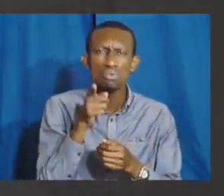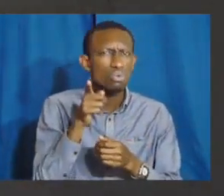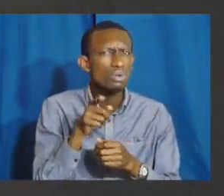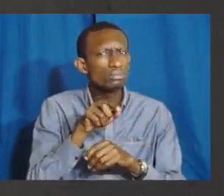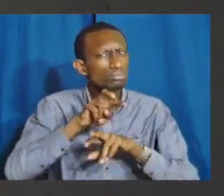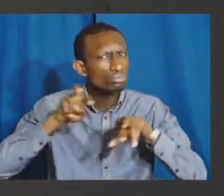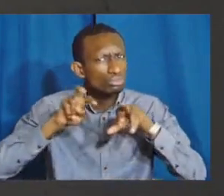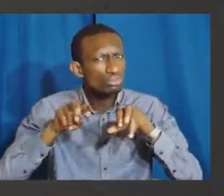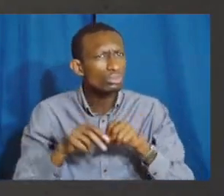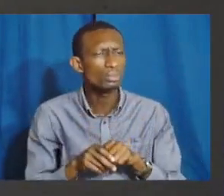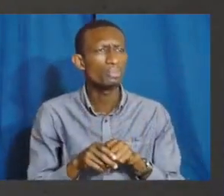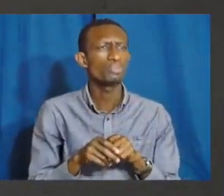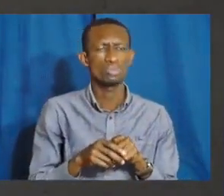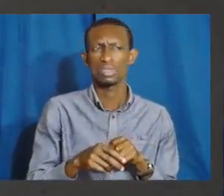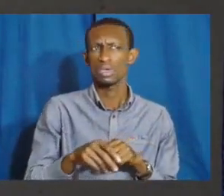y-intercept,